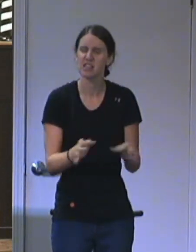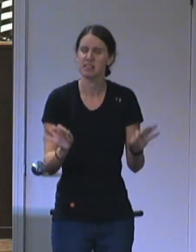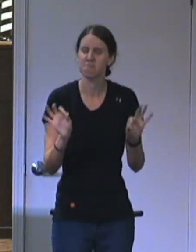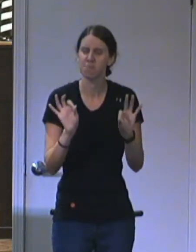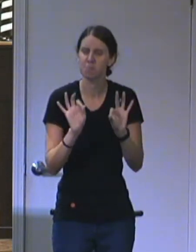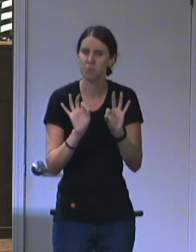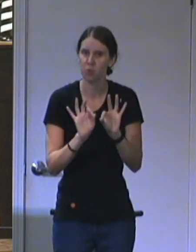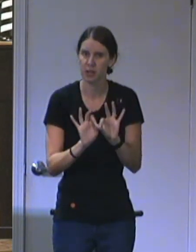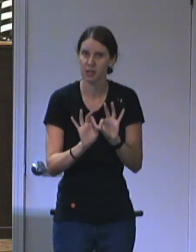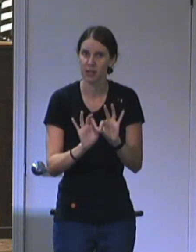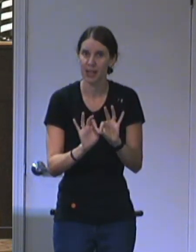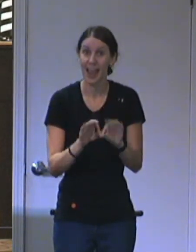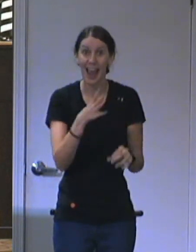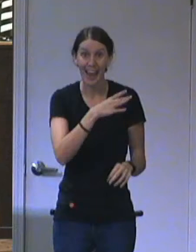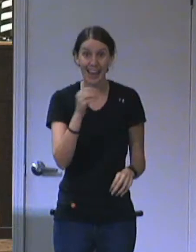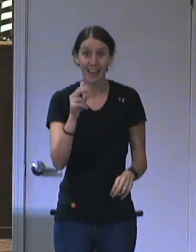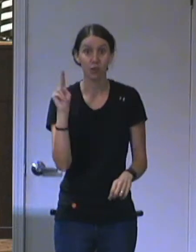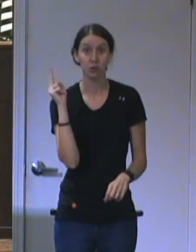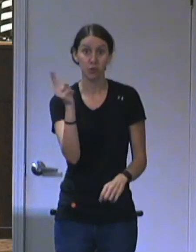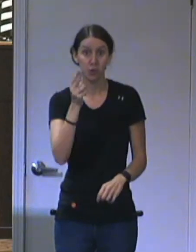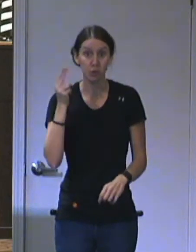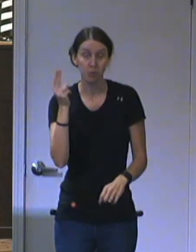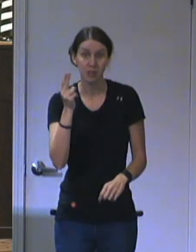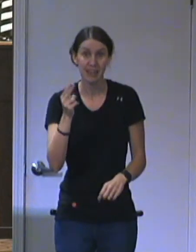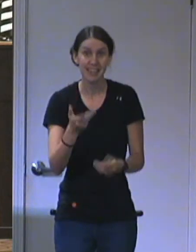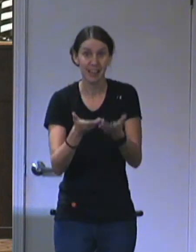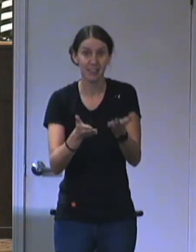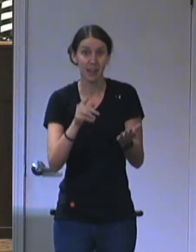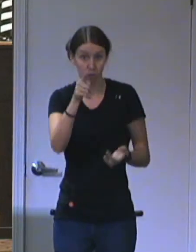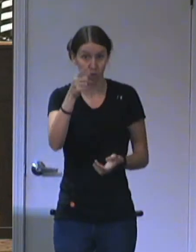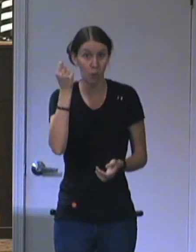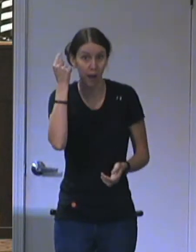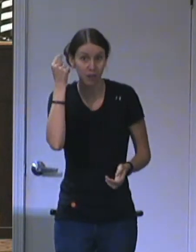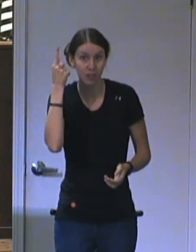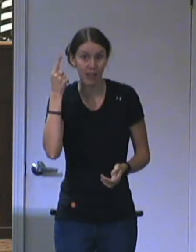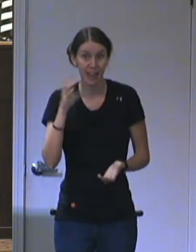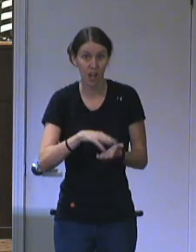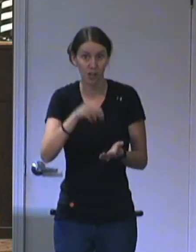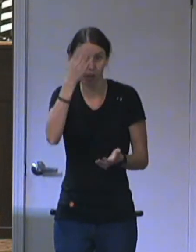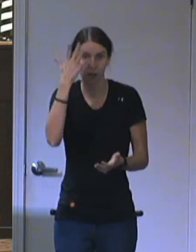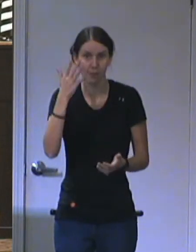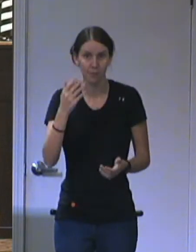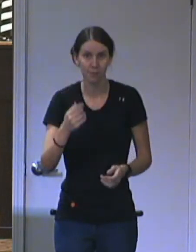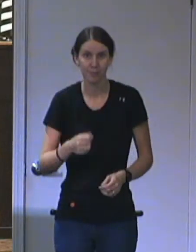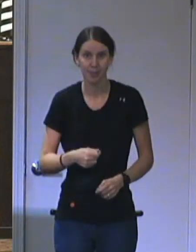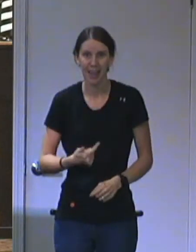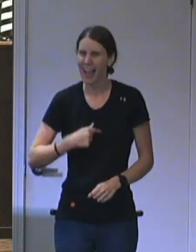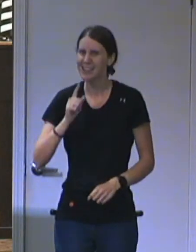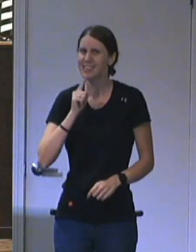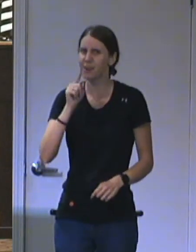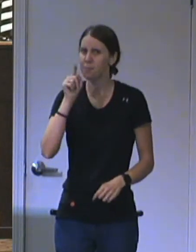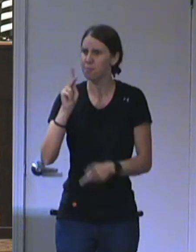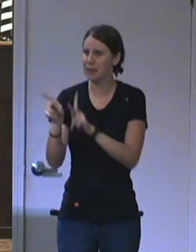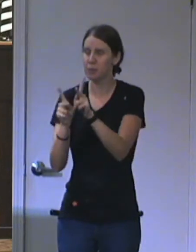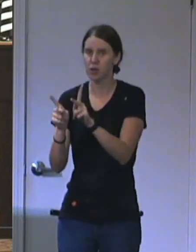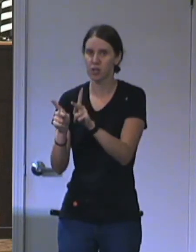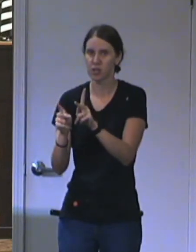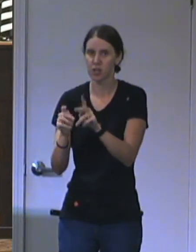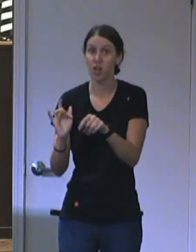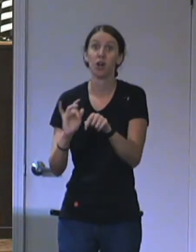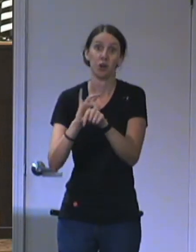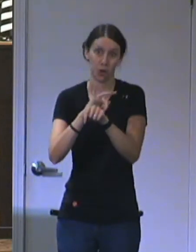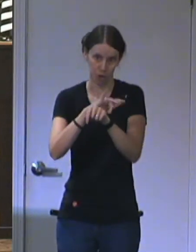then applying what you do understand. It's one of the things I tell people, when they're studying, especially early